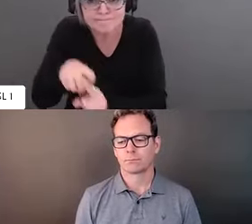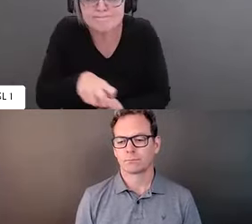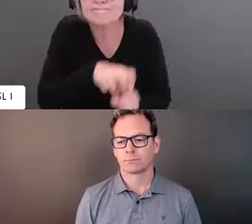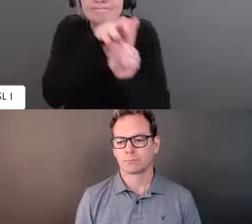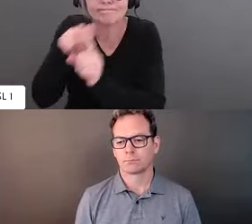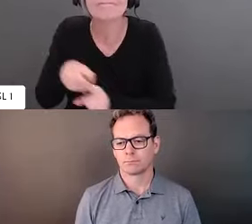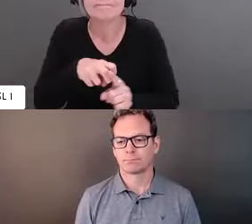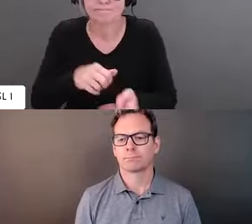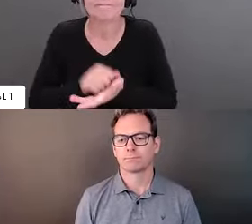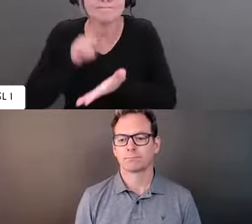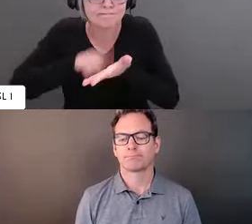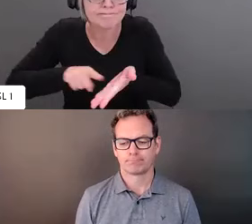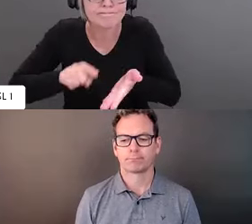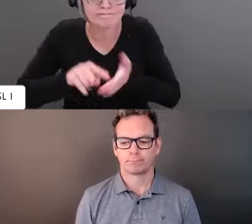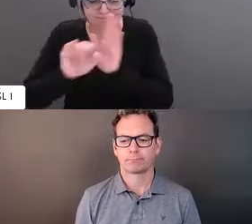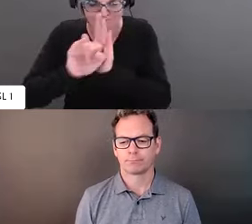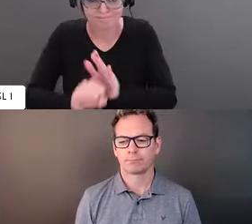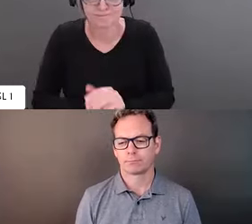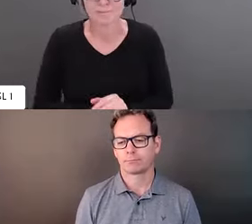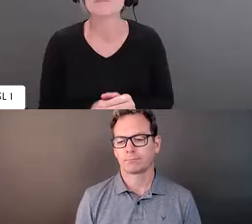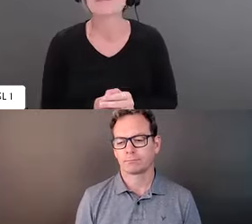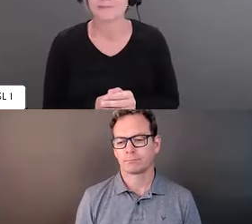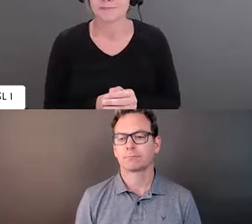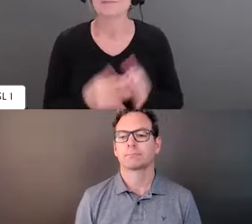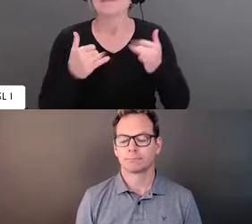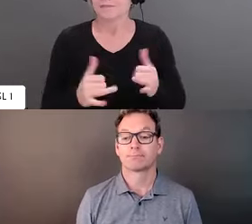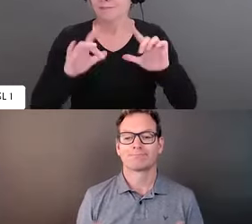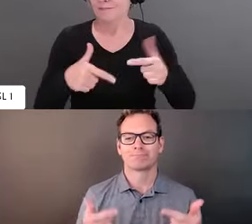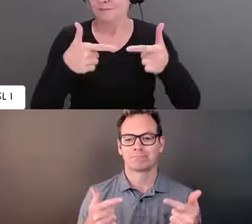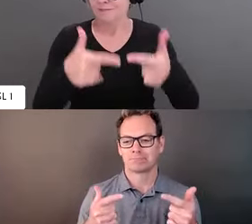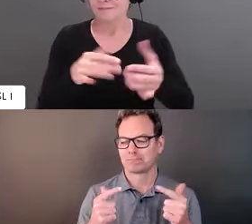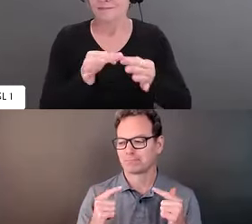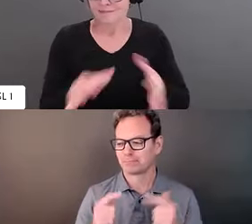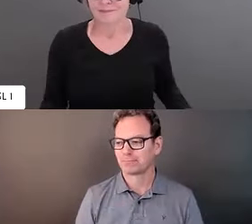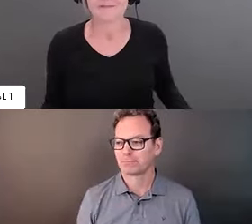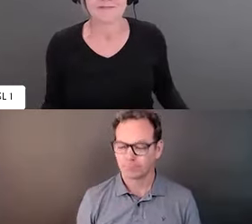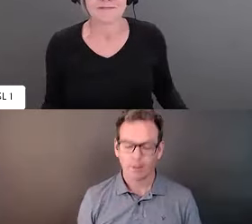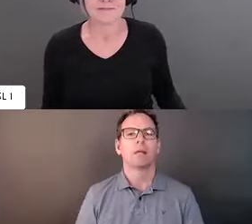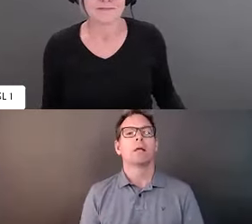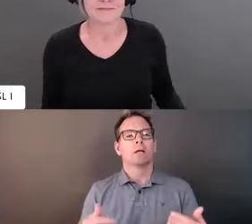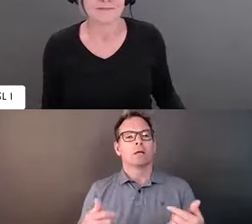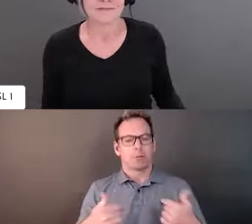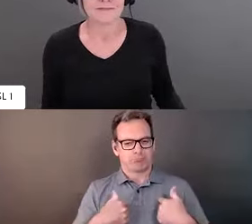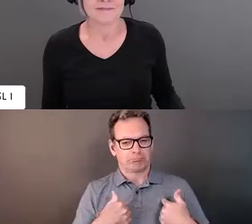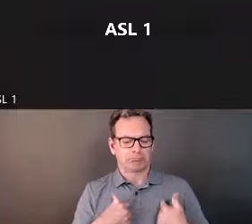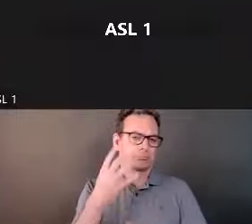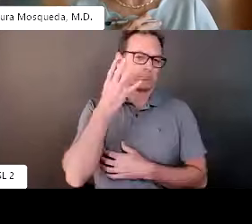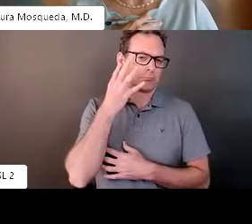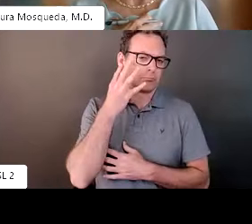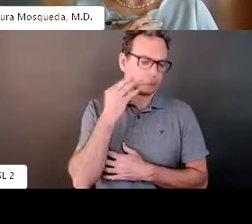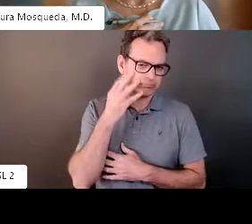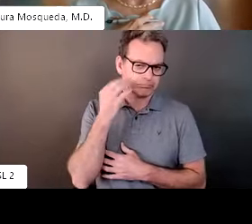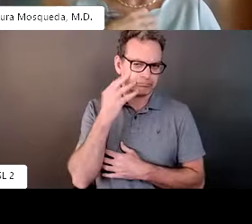I don't have data to support what I'm about to tell you, but I will tell you my observations that people in the early stages